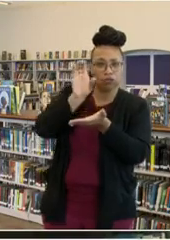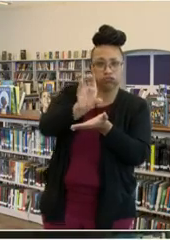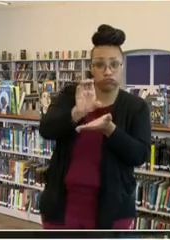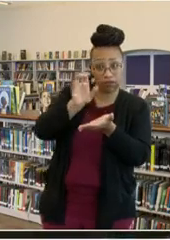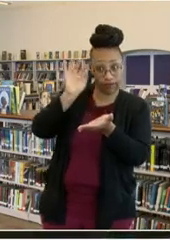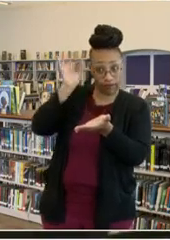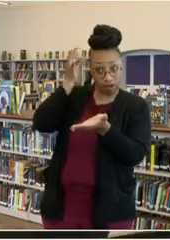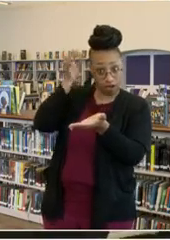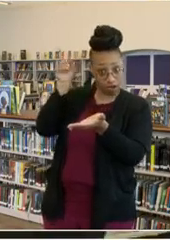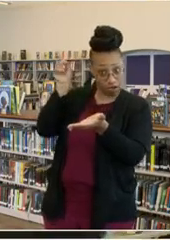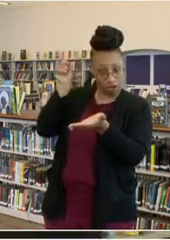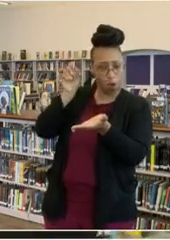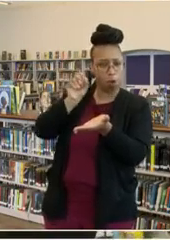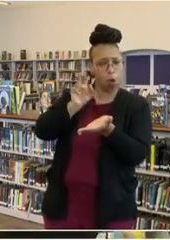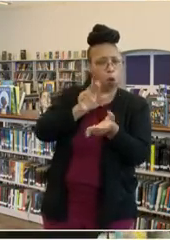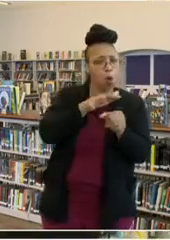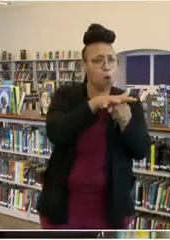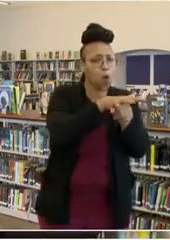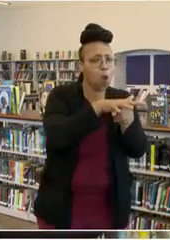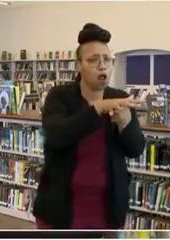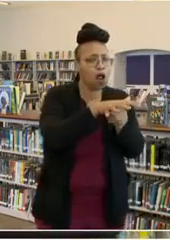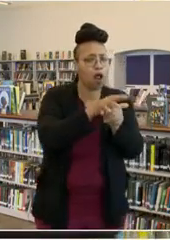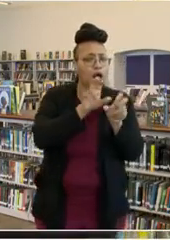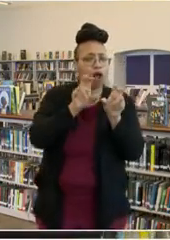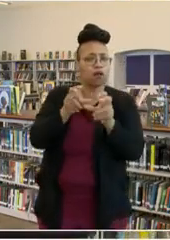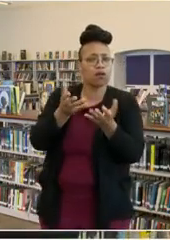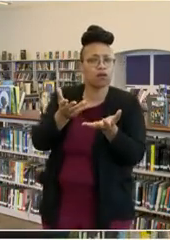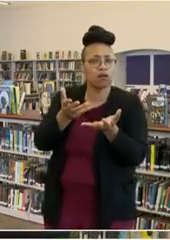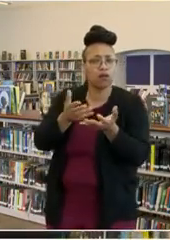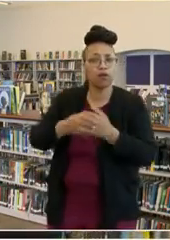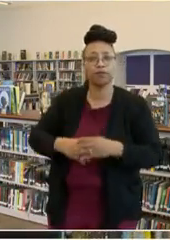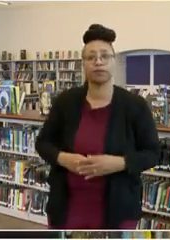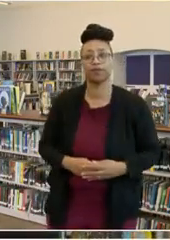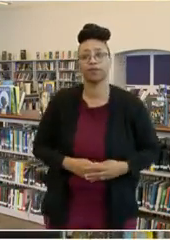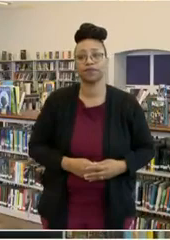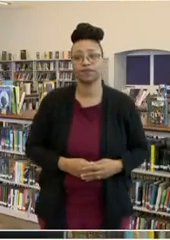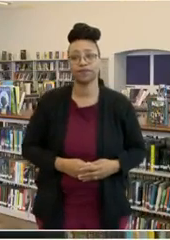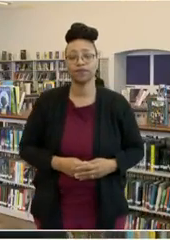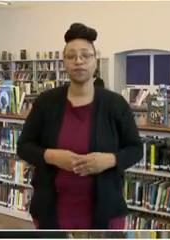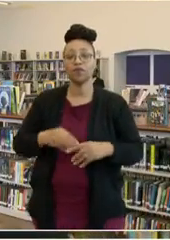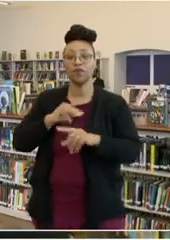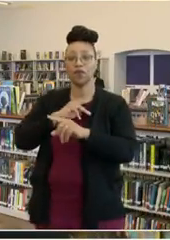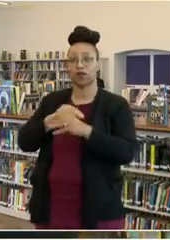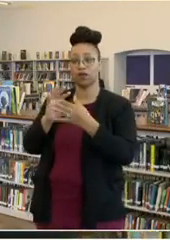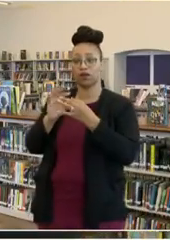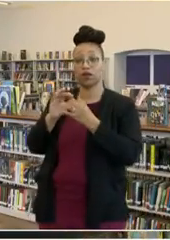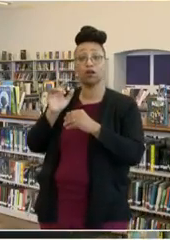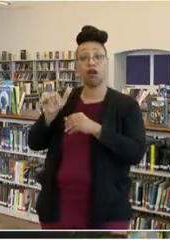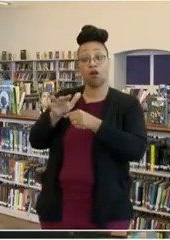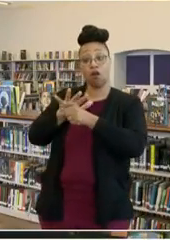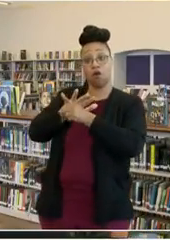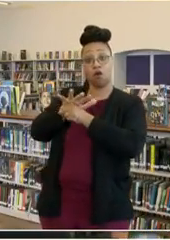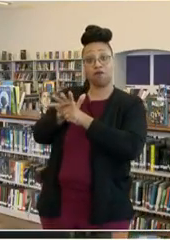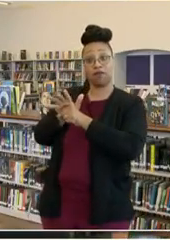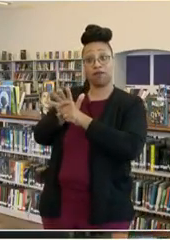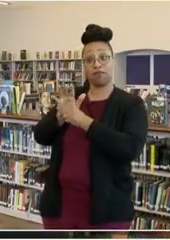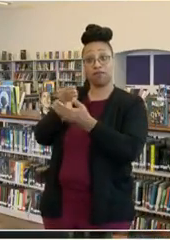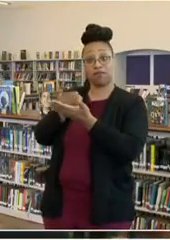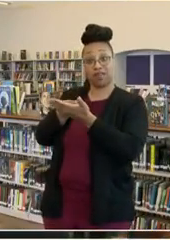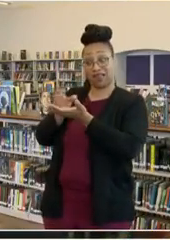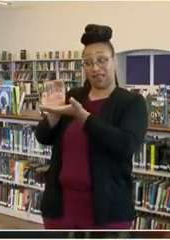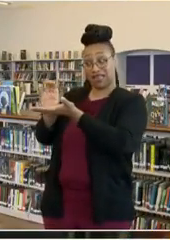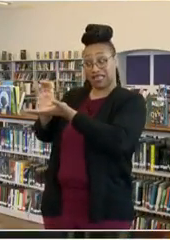combination of both? We are leveraging our recovery dollars to invest in this initiative, and it is